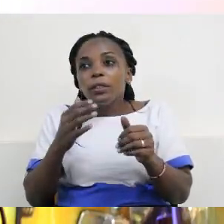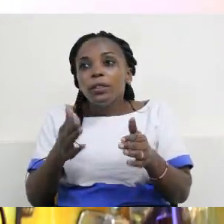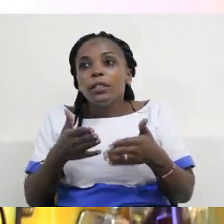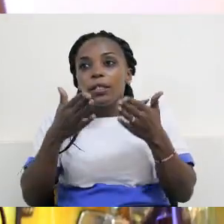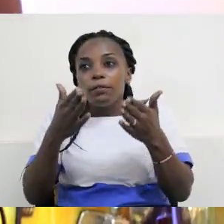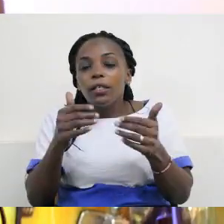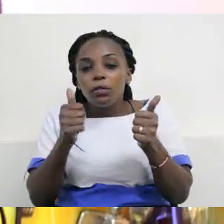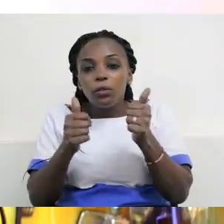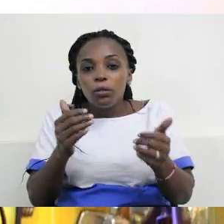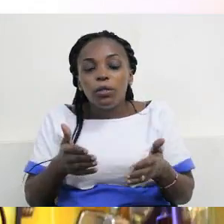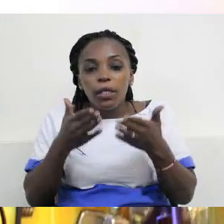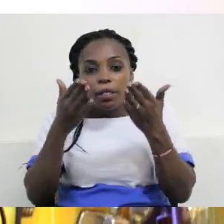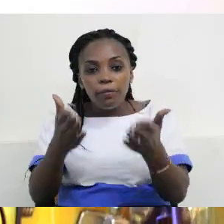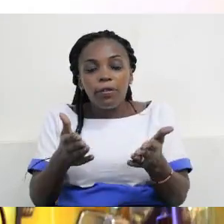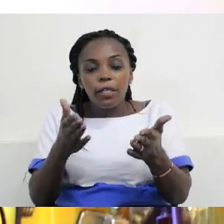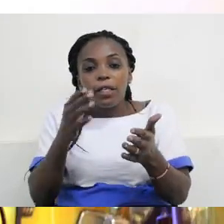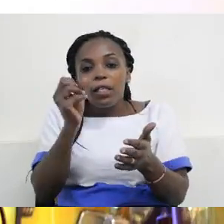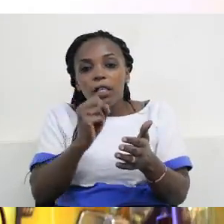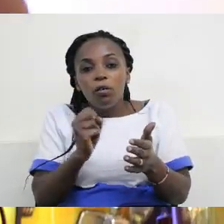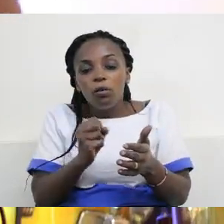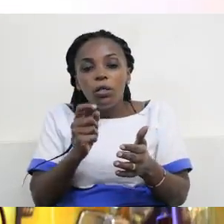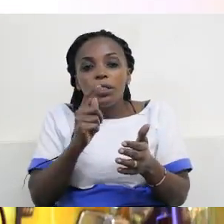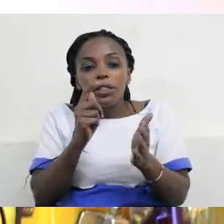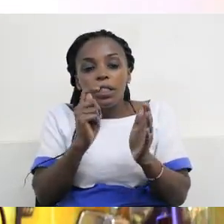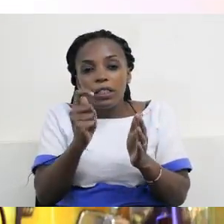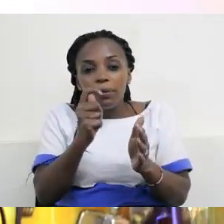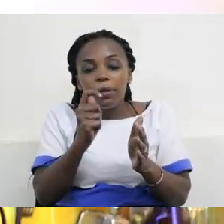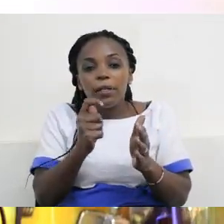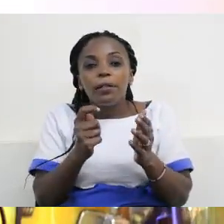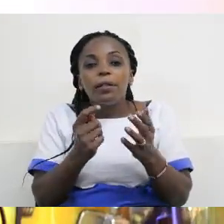at the tabernacle in the Old Testament.